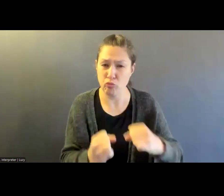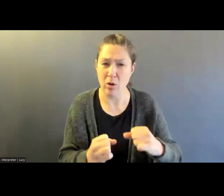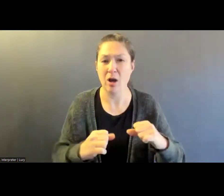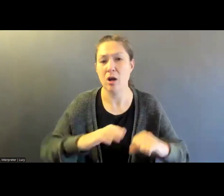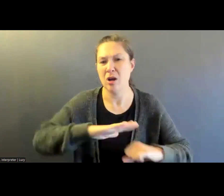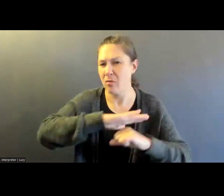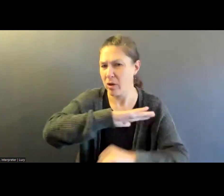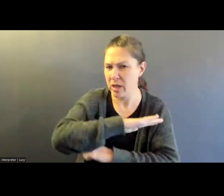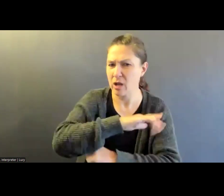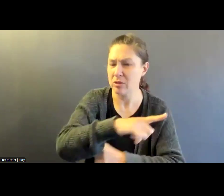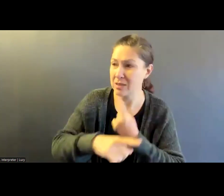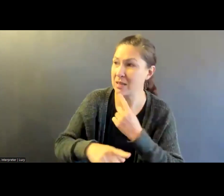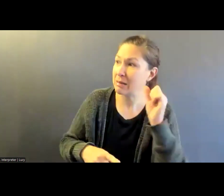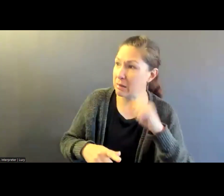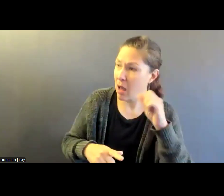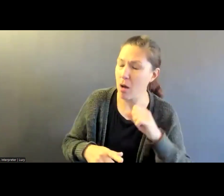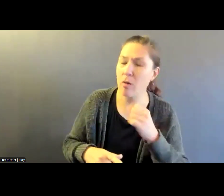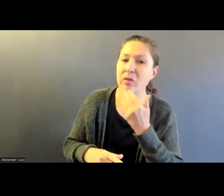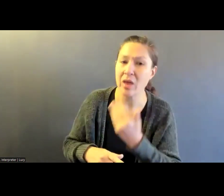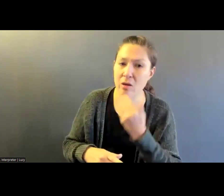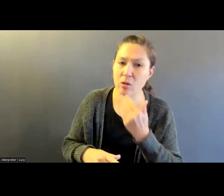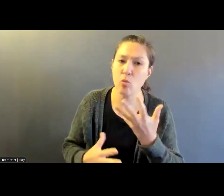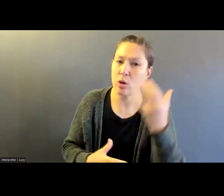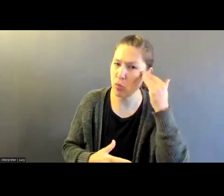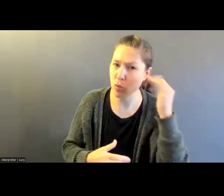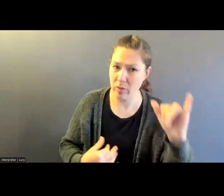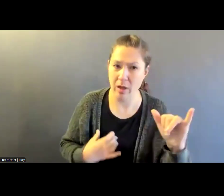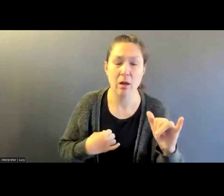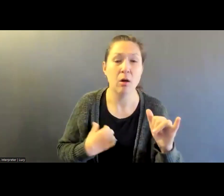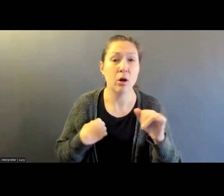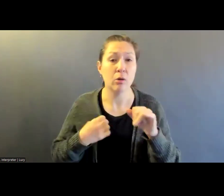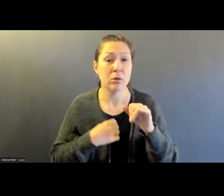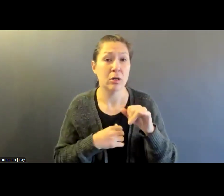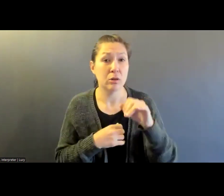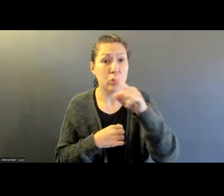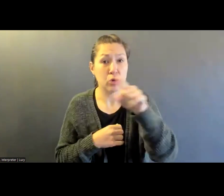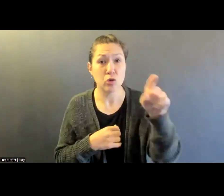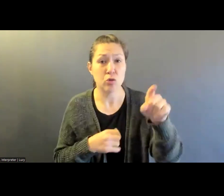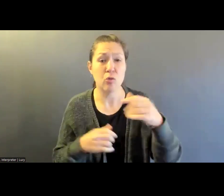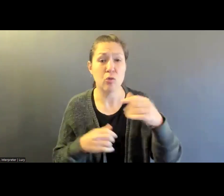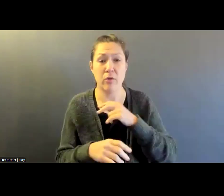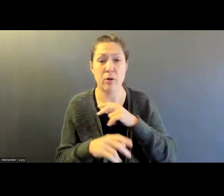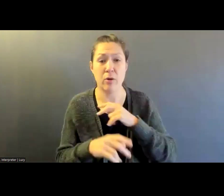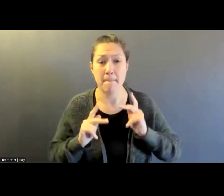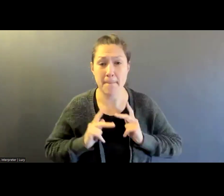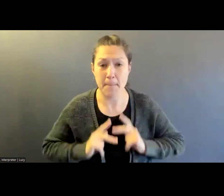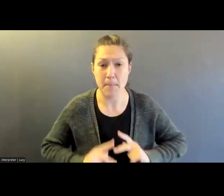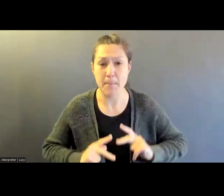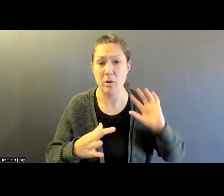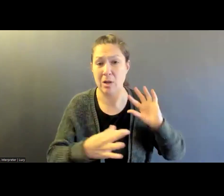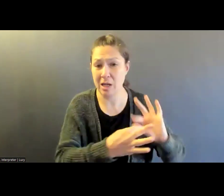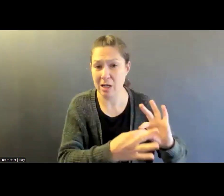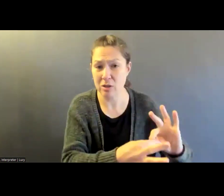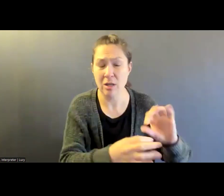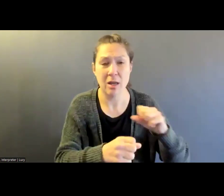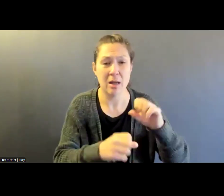appreciate and like that ability, that you have those personal connections, that you can tell that story because many funders do understand that this is about personal